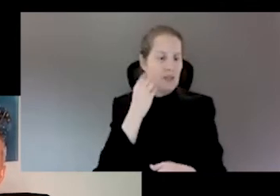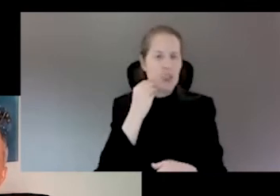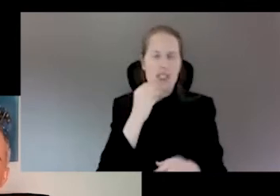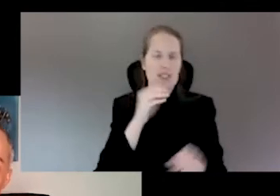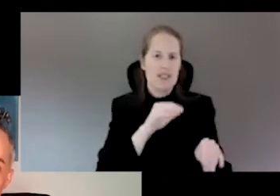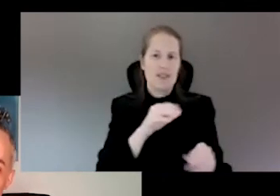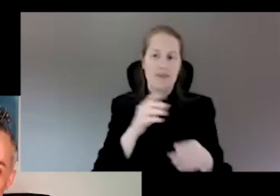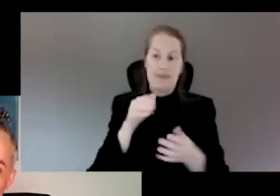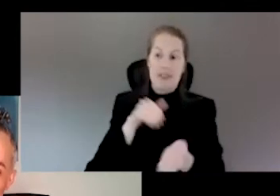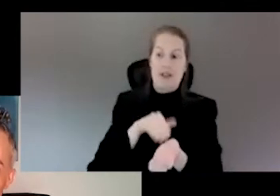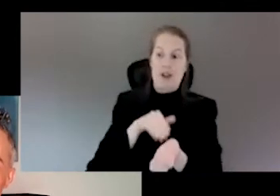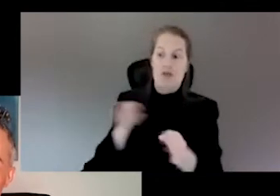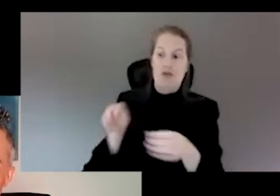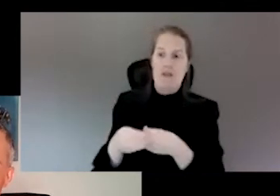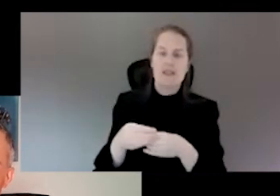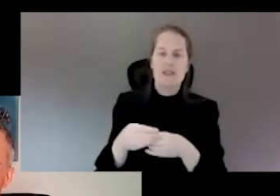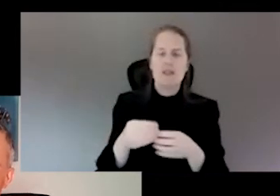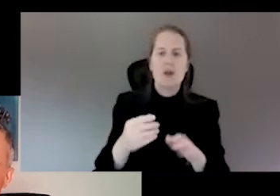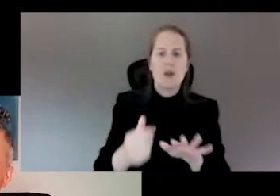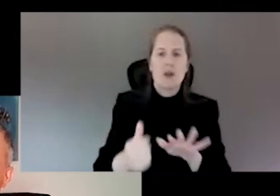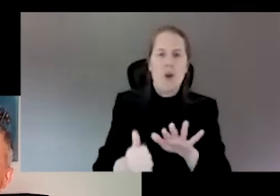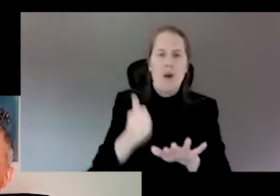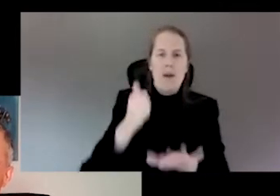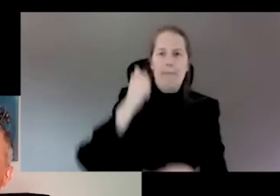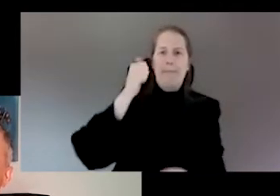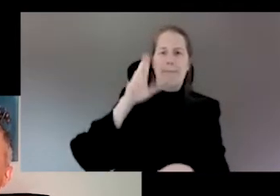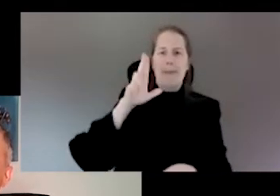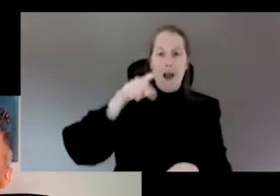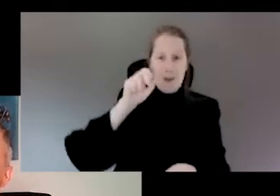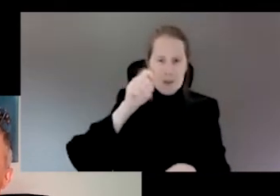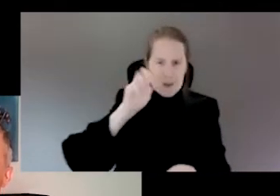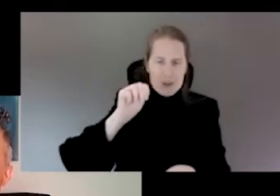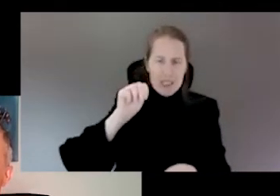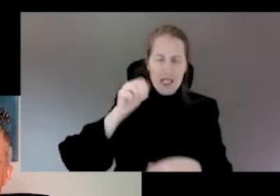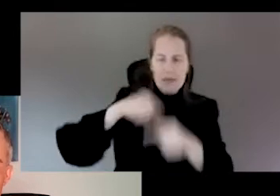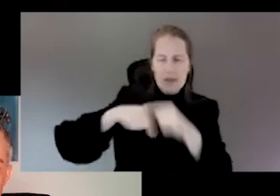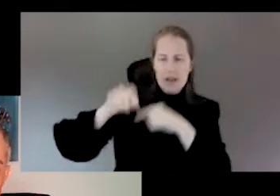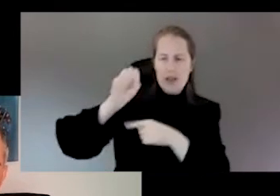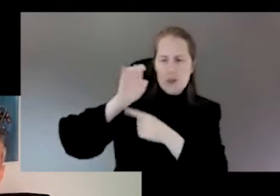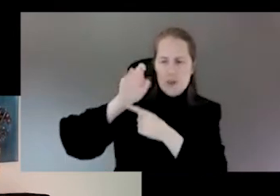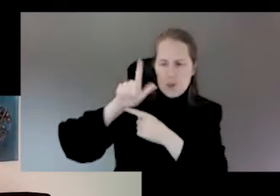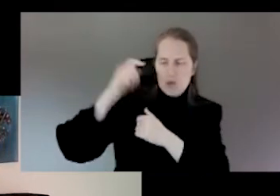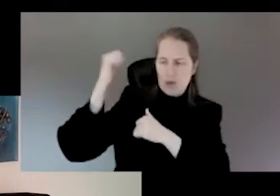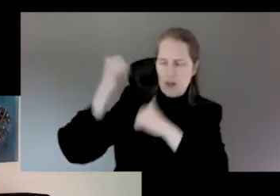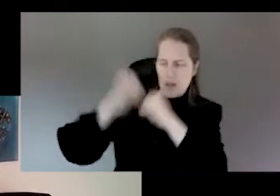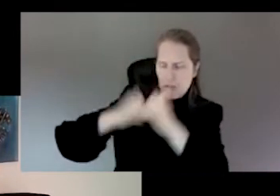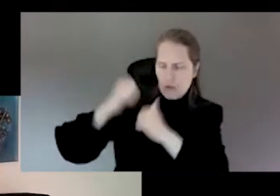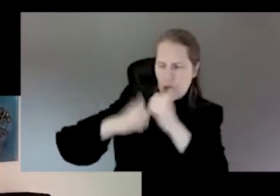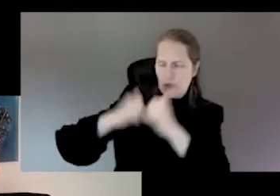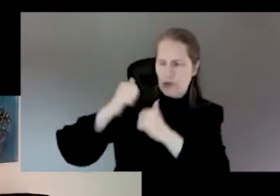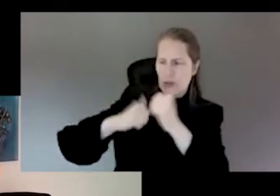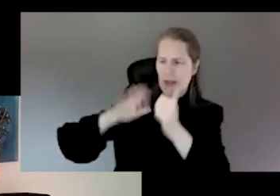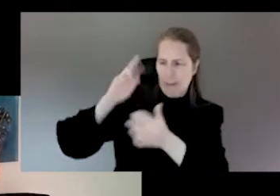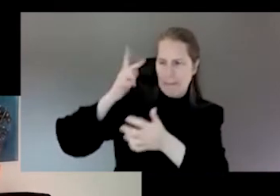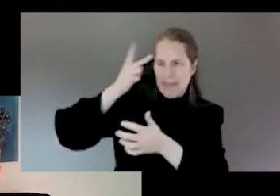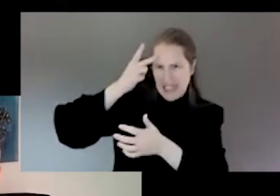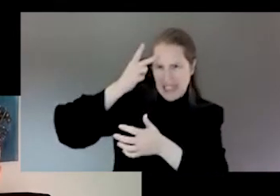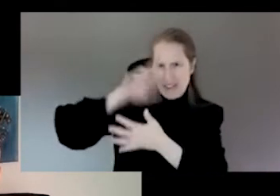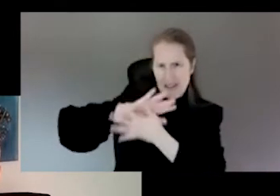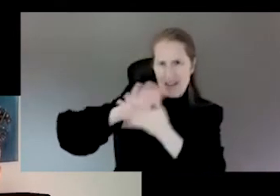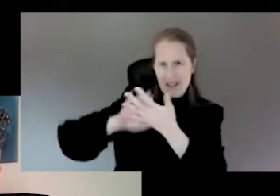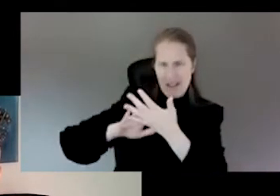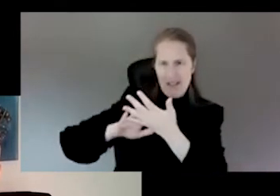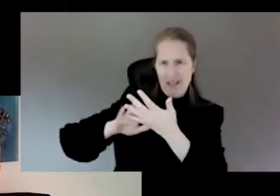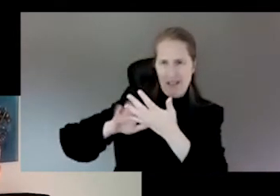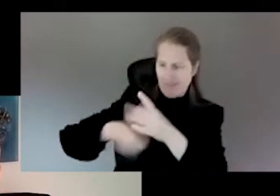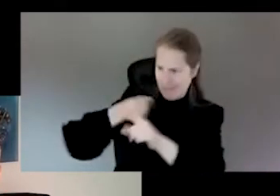office, moving us further upstream, right, to those social, structural, and political determinants and